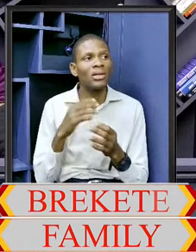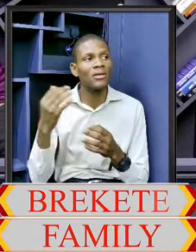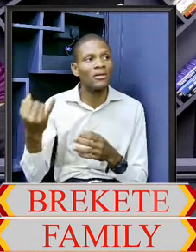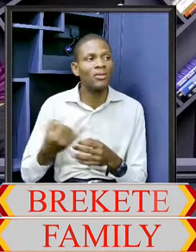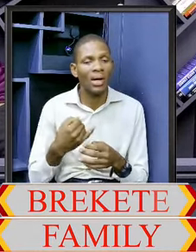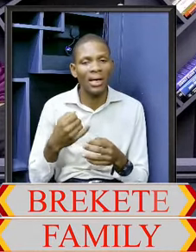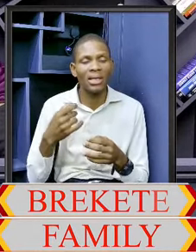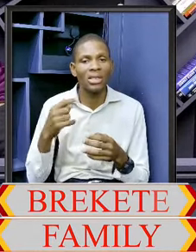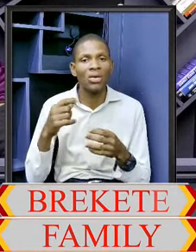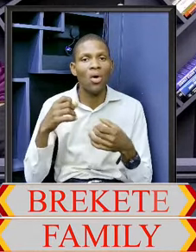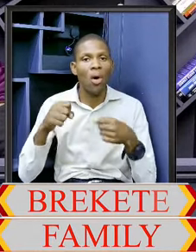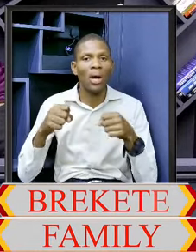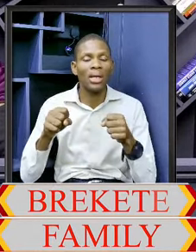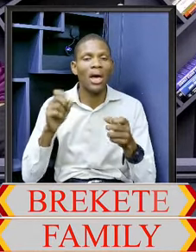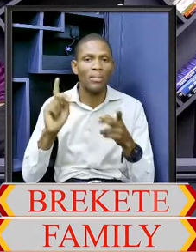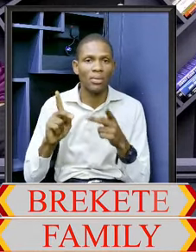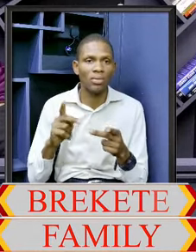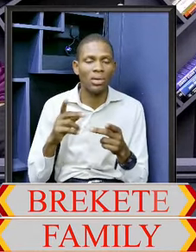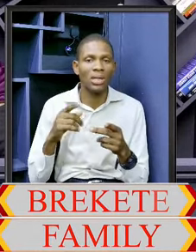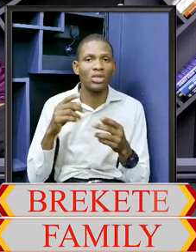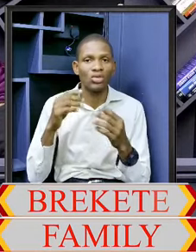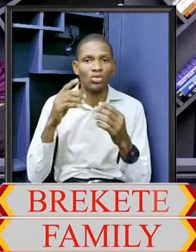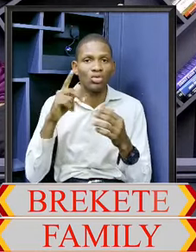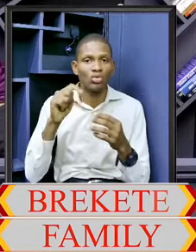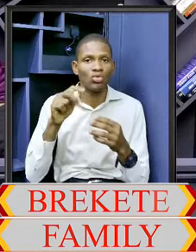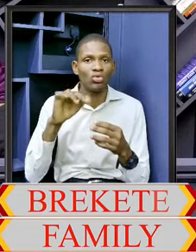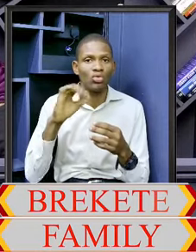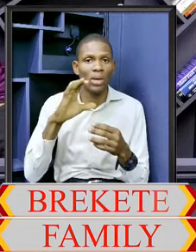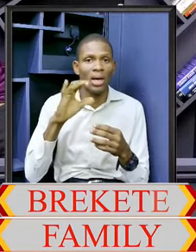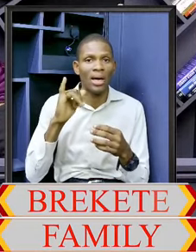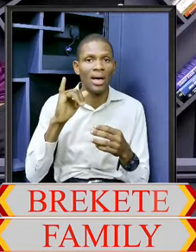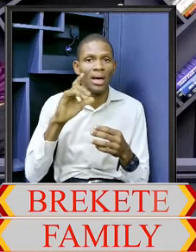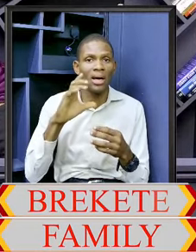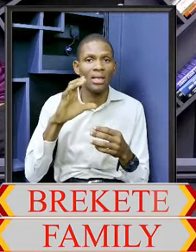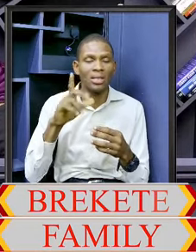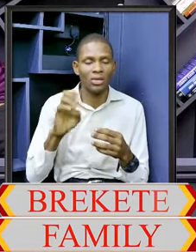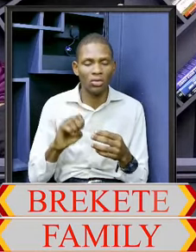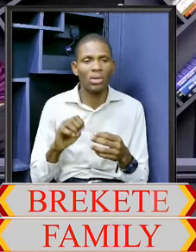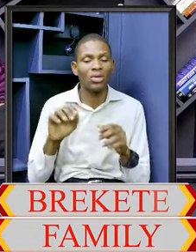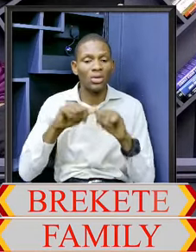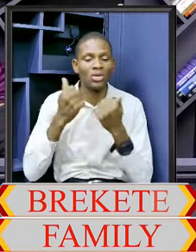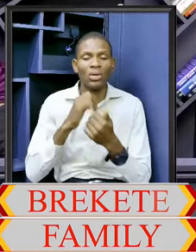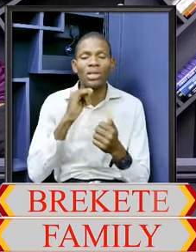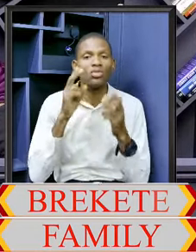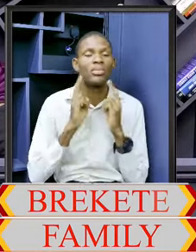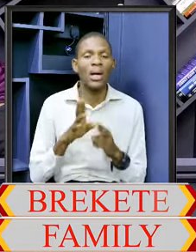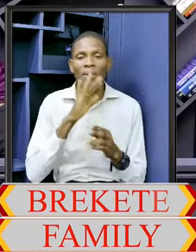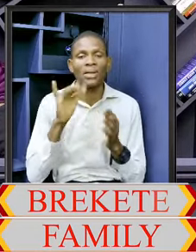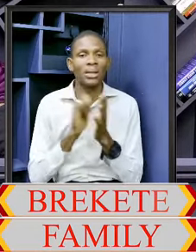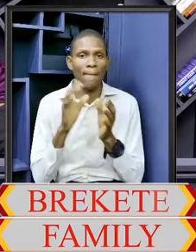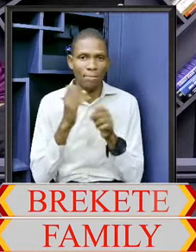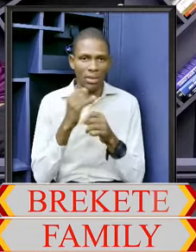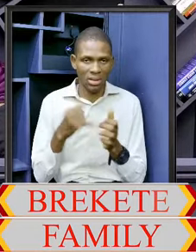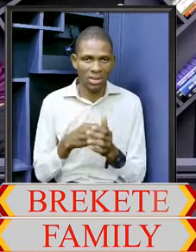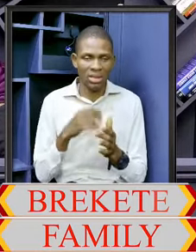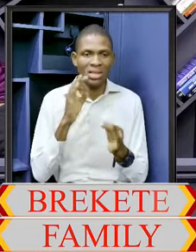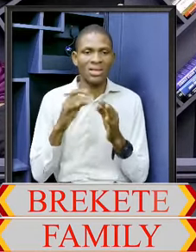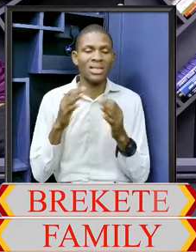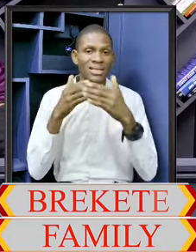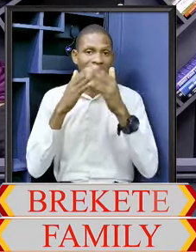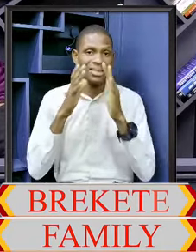the tricycles, because one, association, now human beings, they make them. Yes. And if the leadership